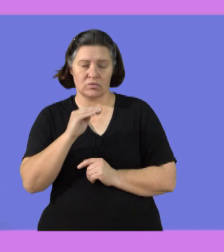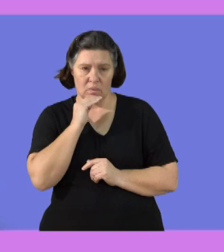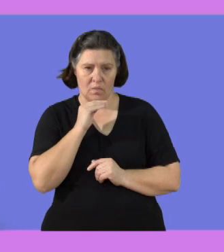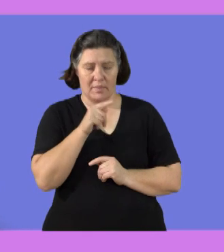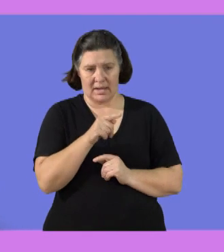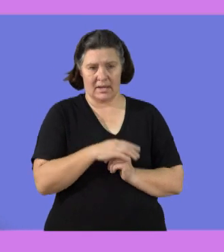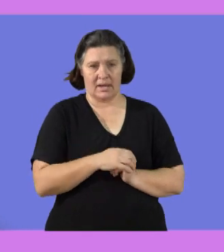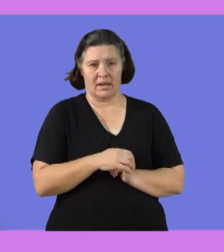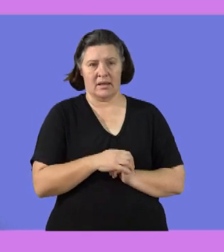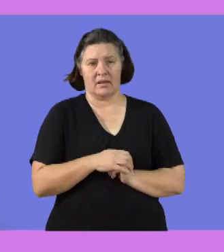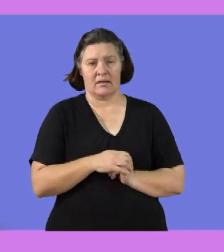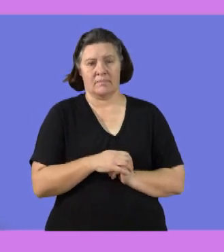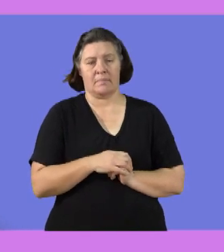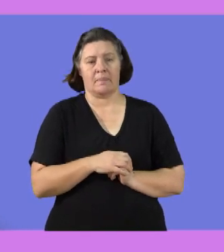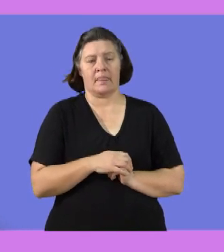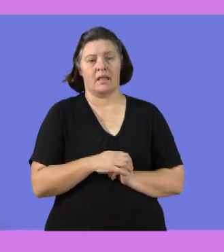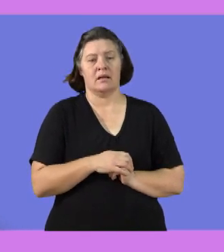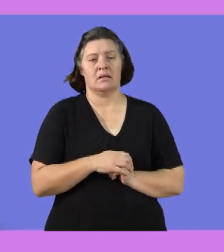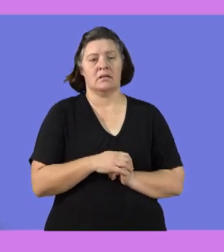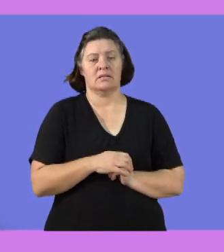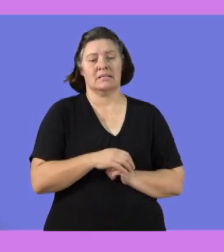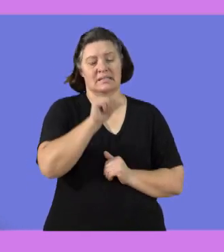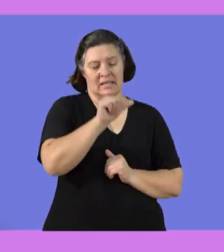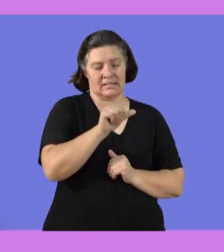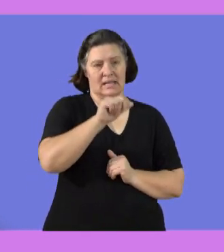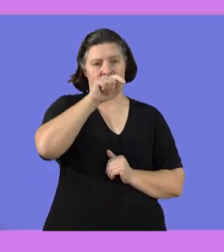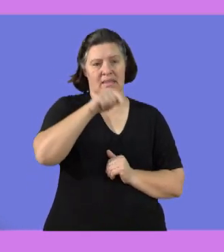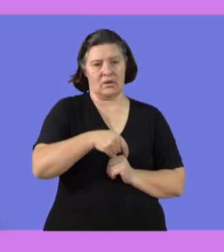100 that we need. So now we have